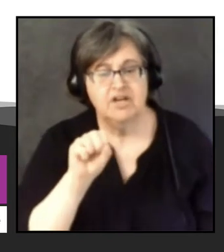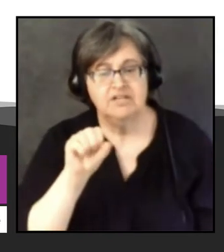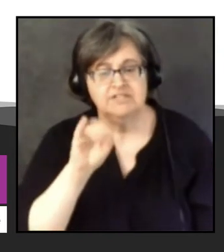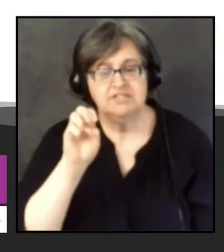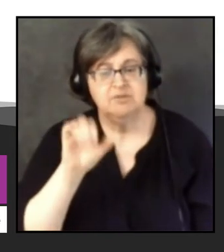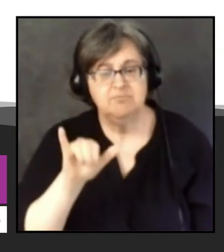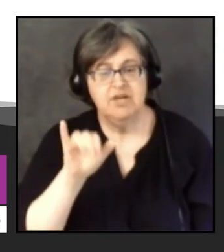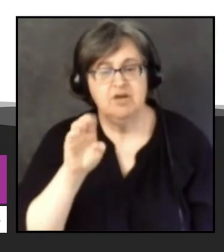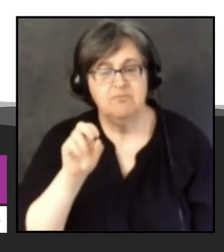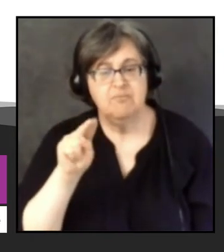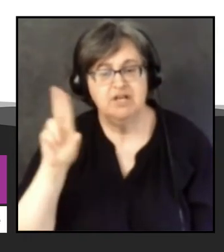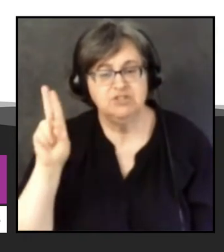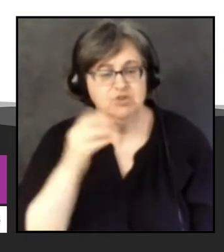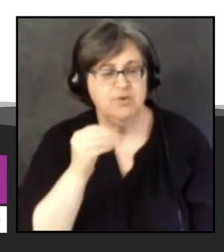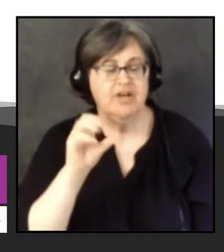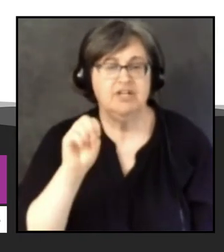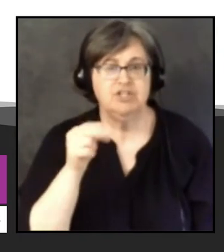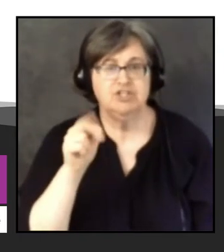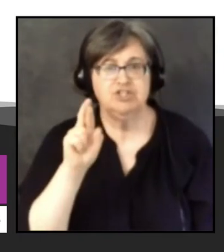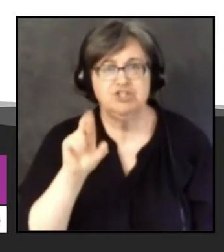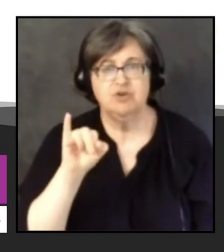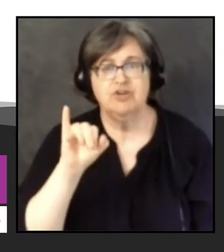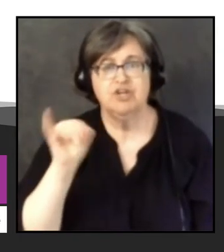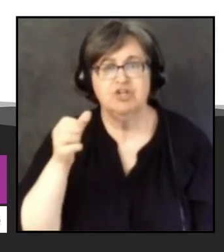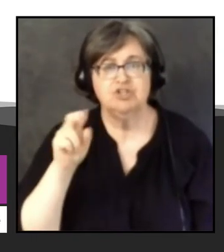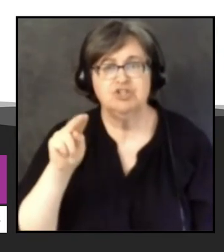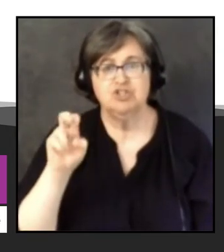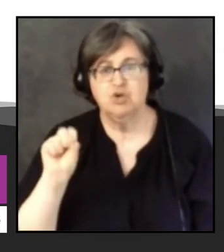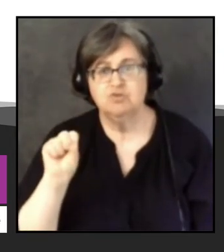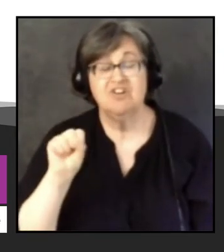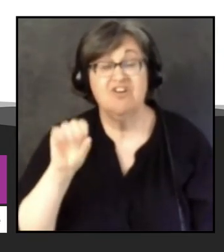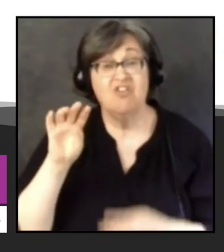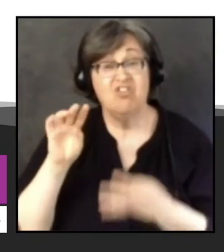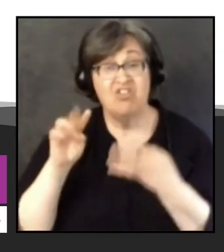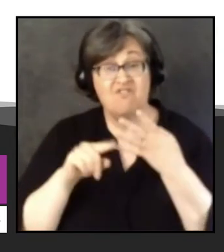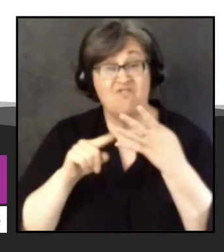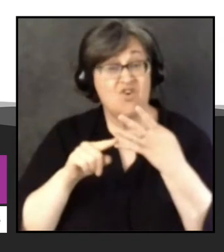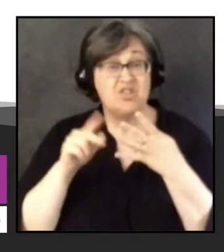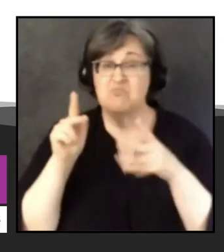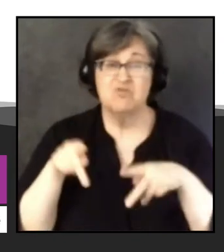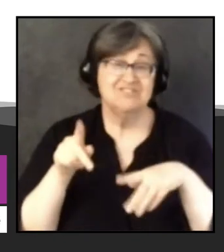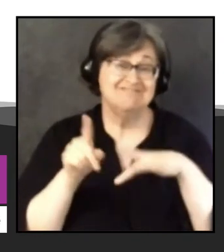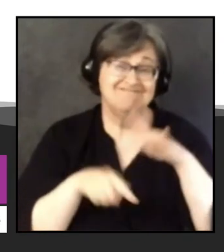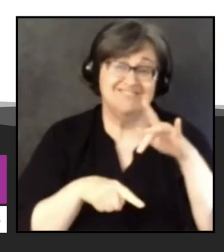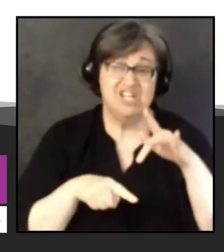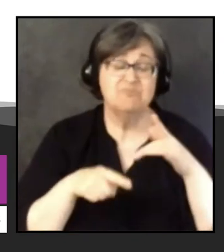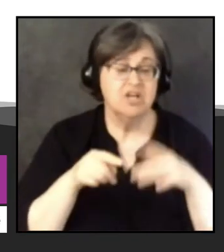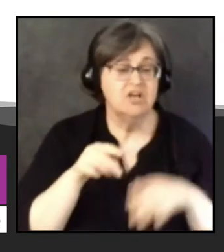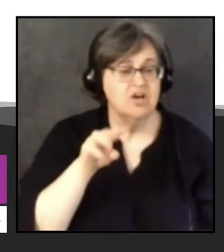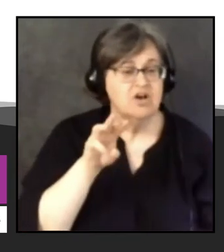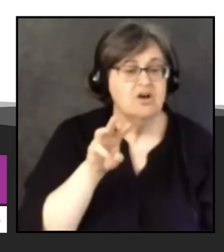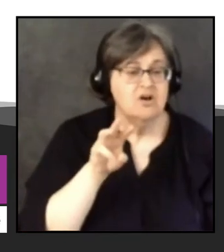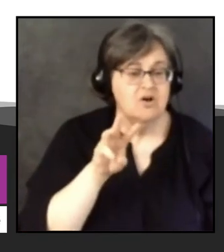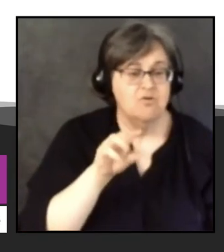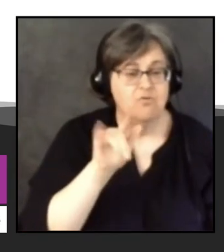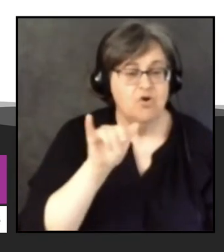Walis Johnson, who's unable to join us today, but is a vital member of the team behind the work. So to introduce the